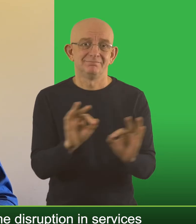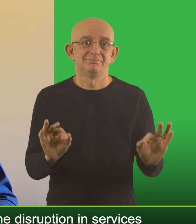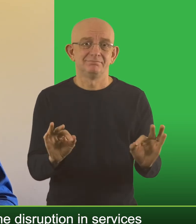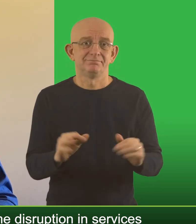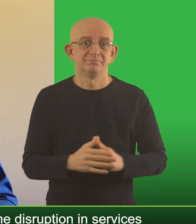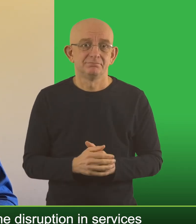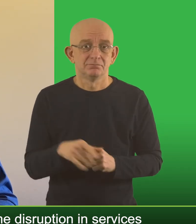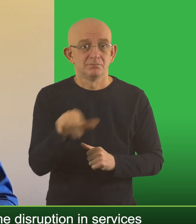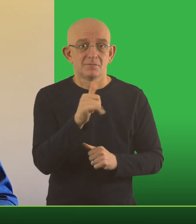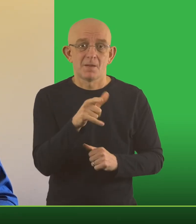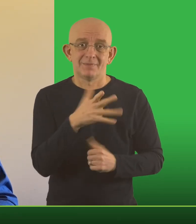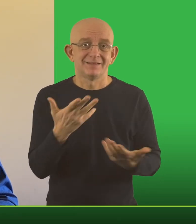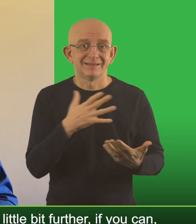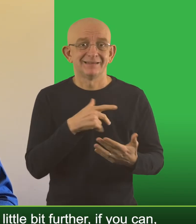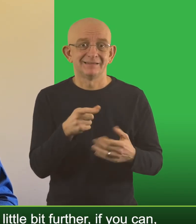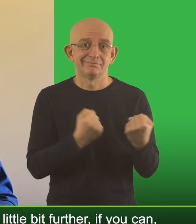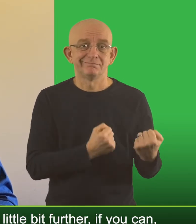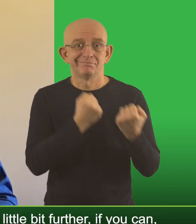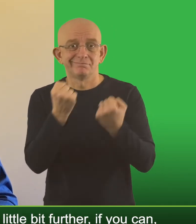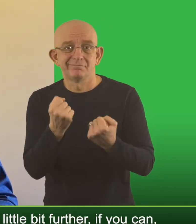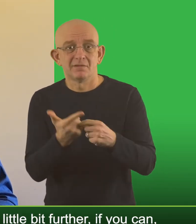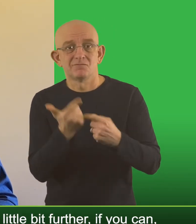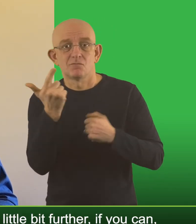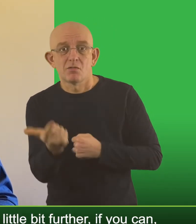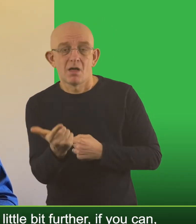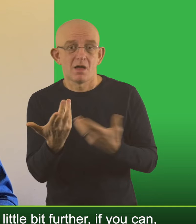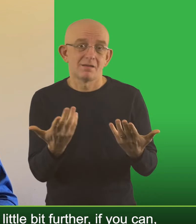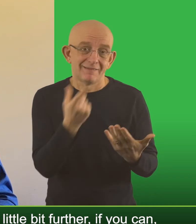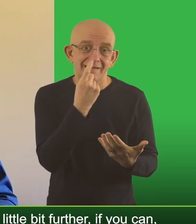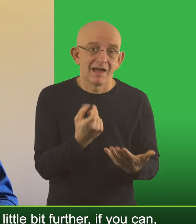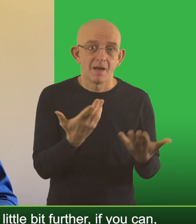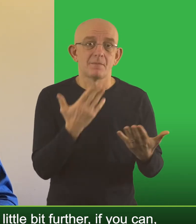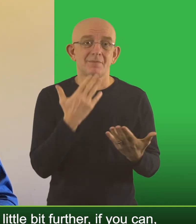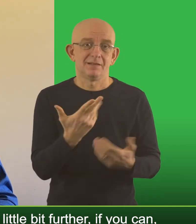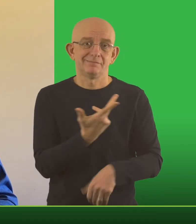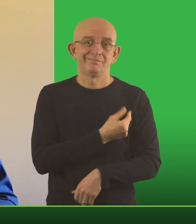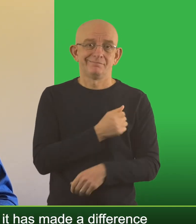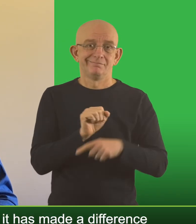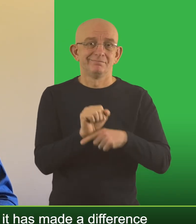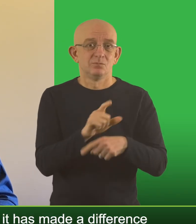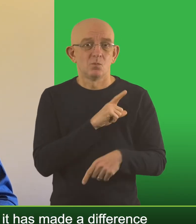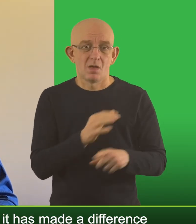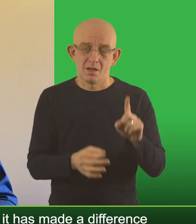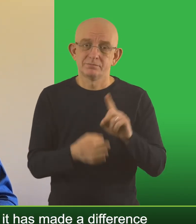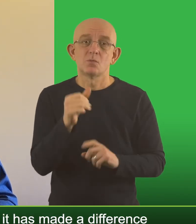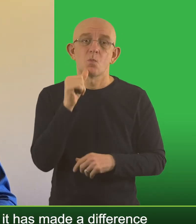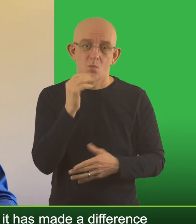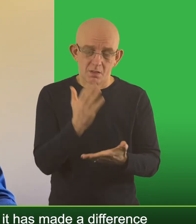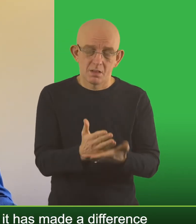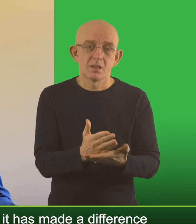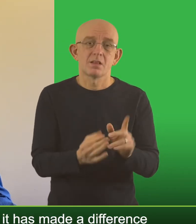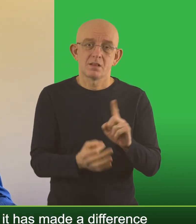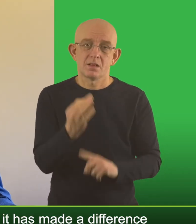be patient on that one. You may need to be prepared to travel a little bit further if you can, but please do get